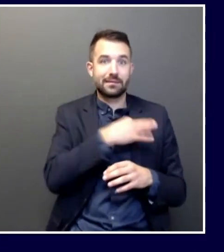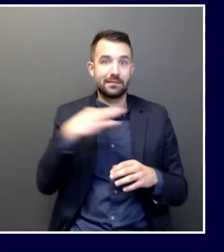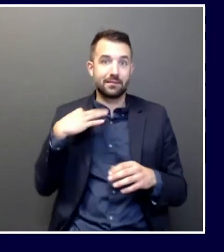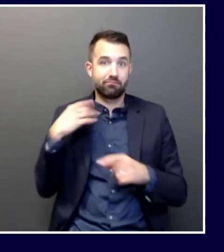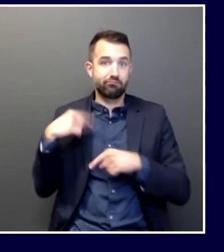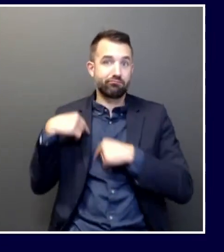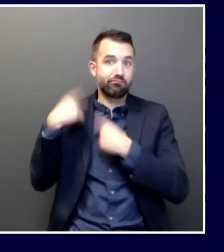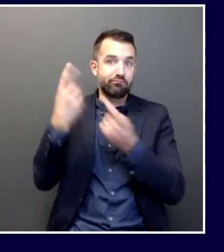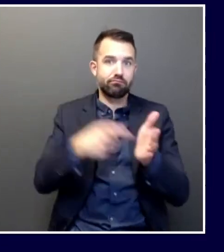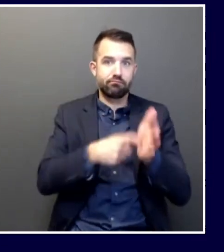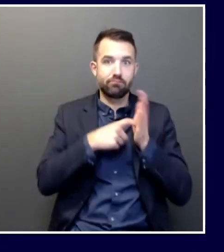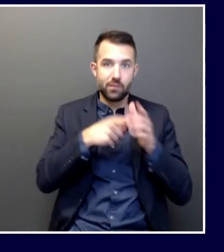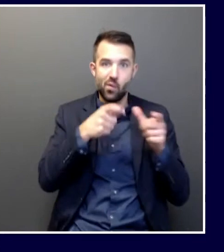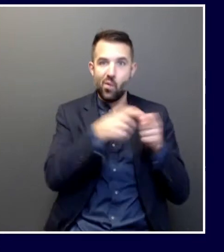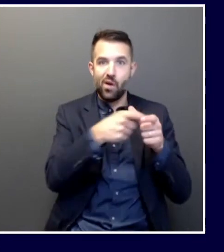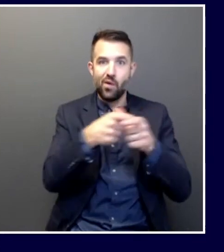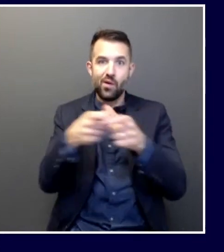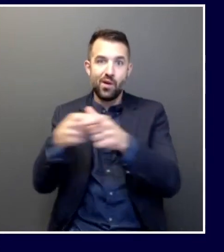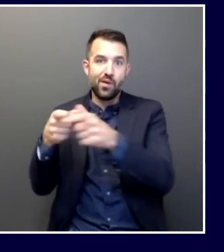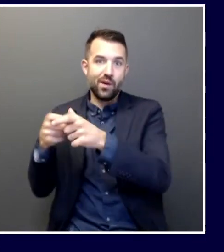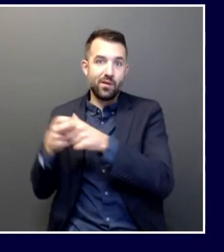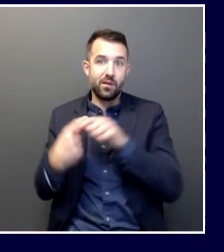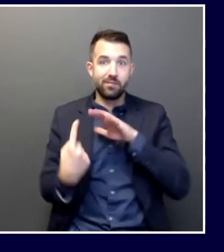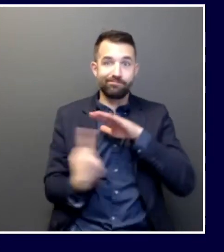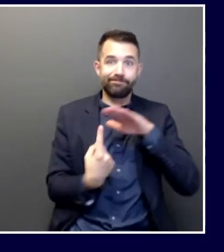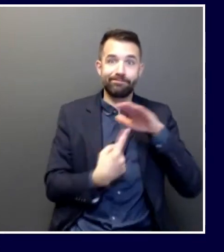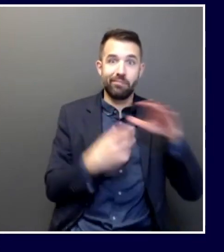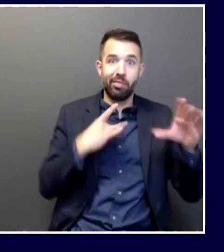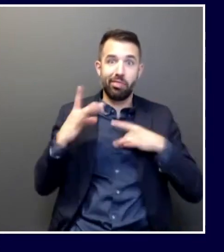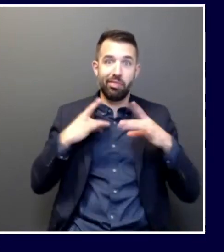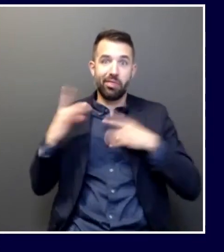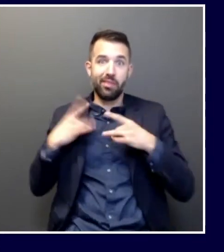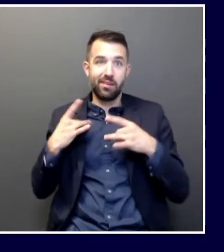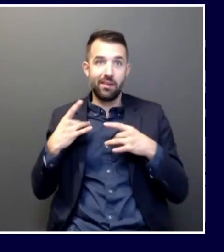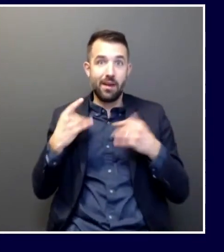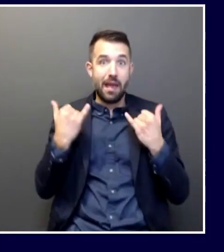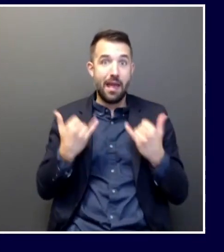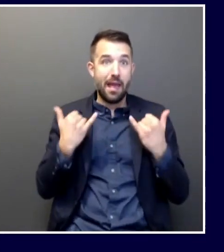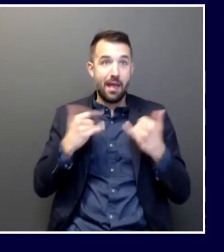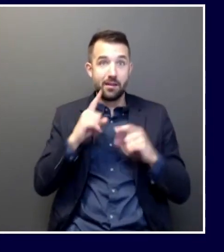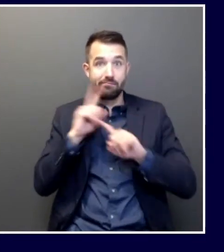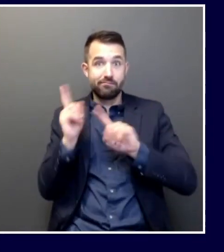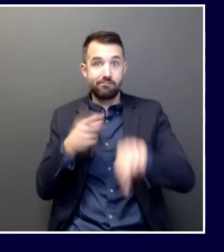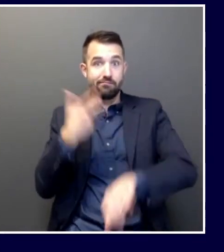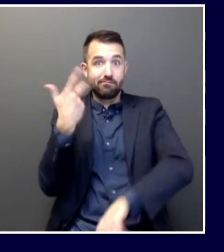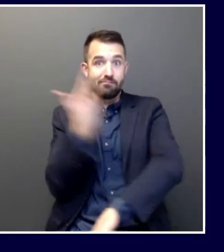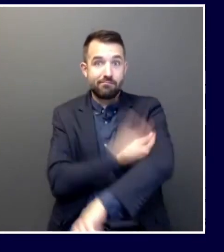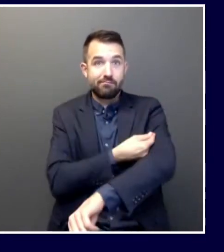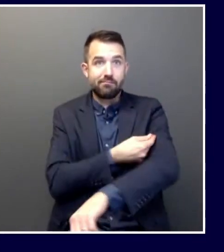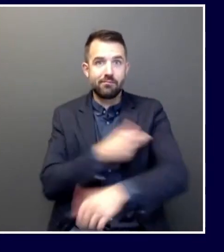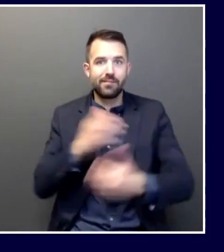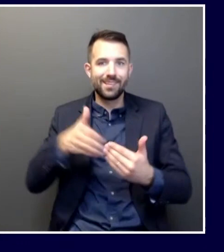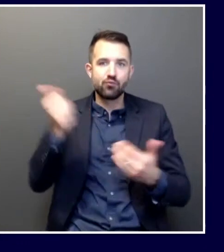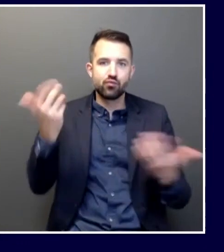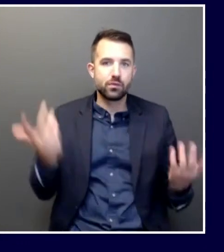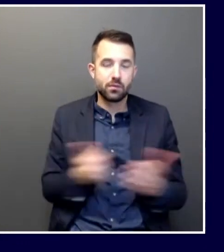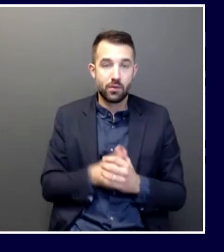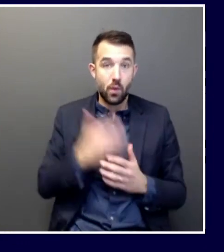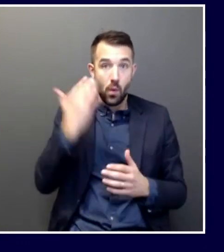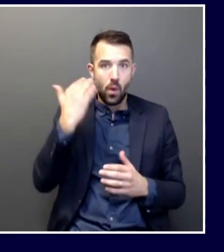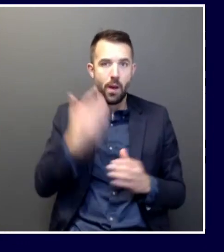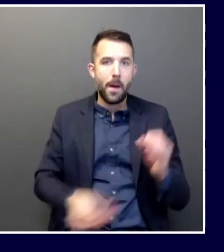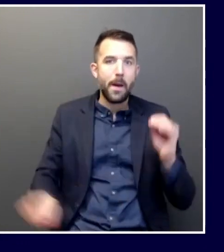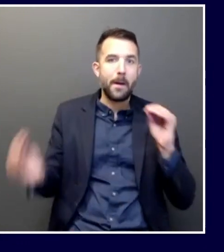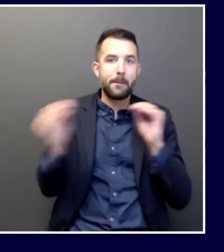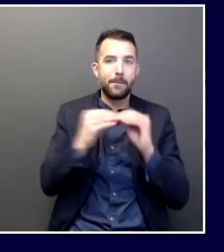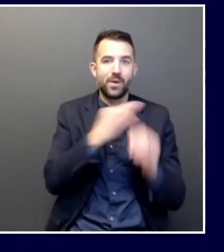That virus effect has been greater than the vaccination requirement effect on workforces. We continue to hear